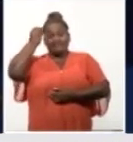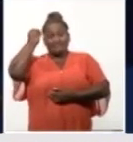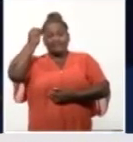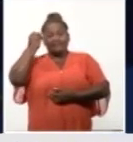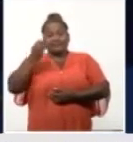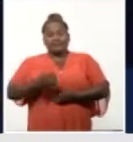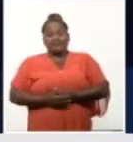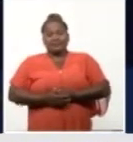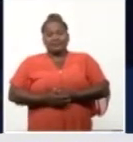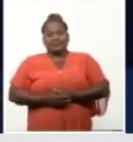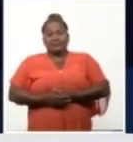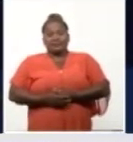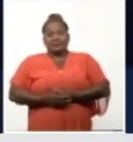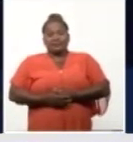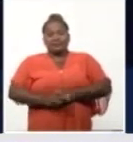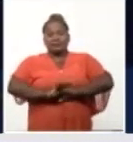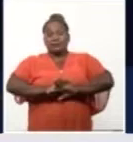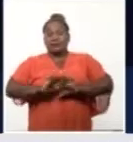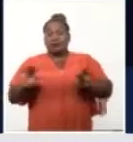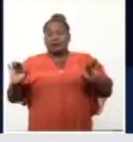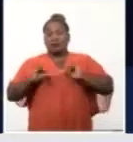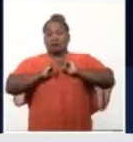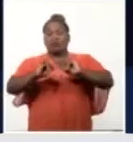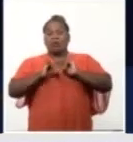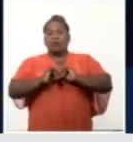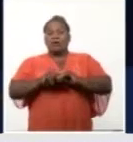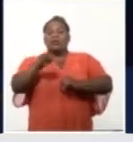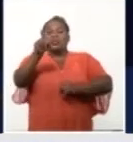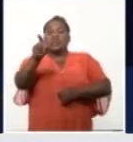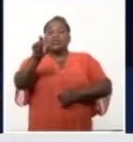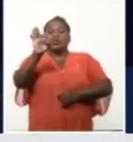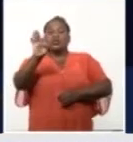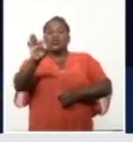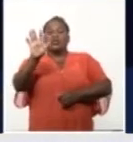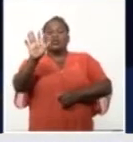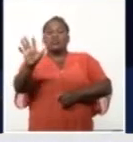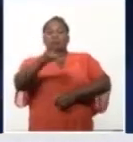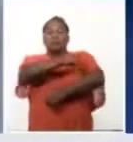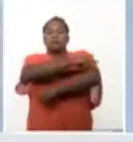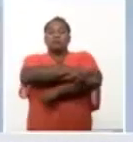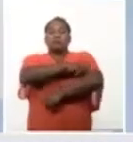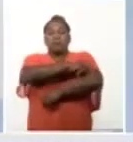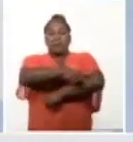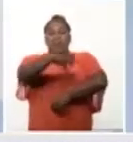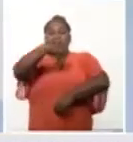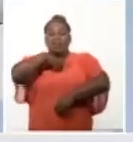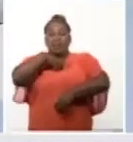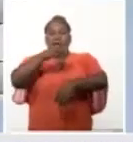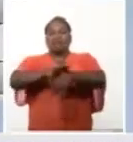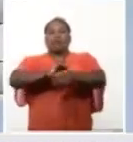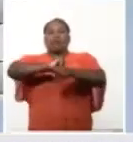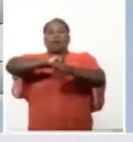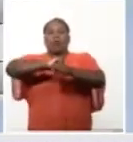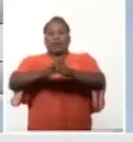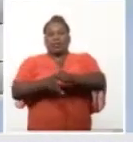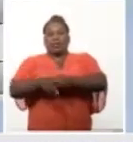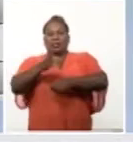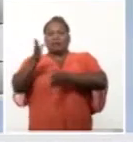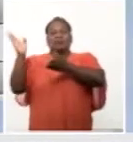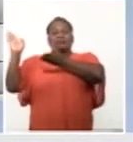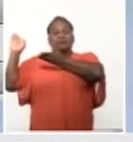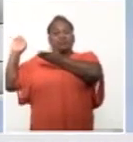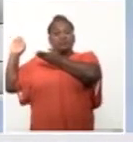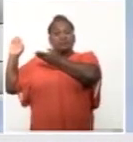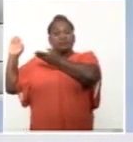The world remains with a worrying situation, and 185 countries are reporting cases of COVID-19.